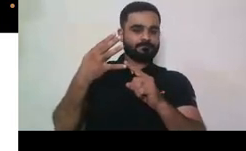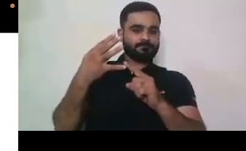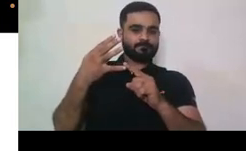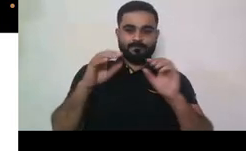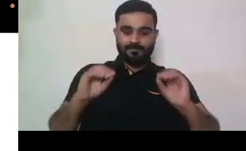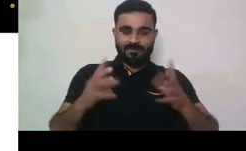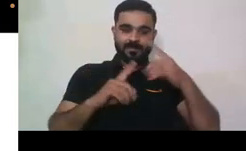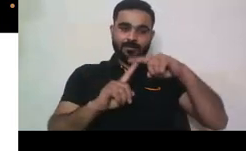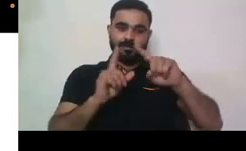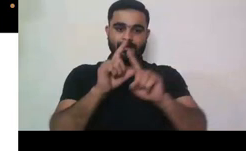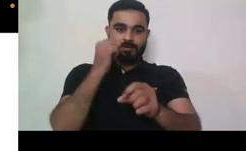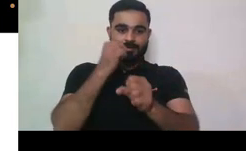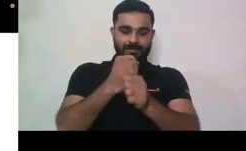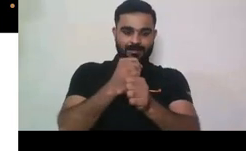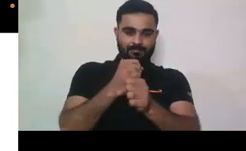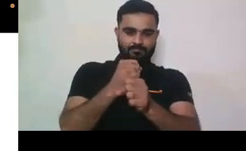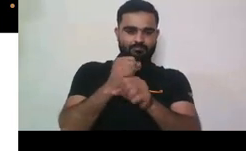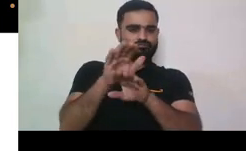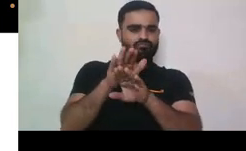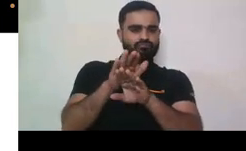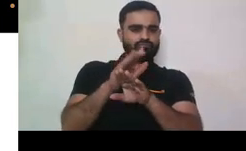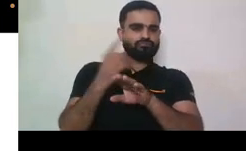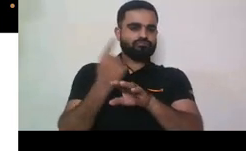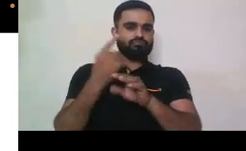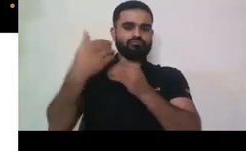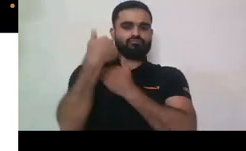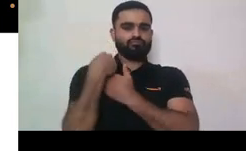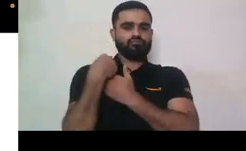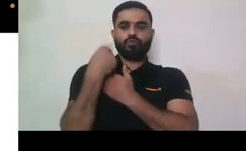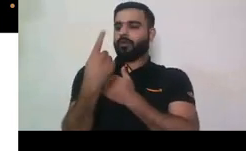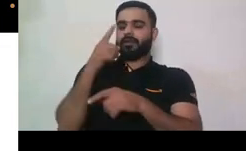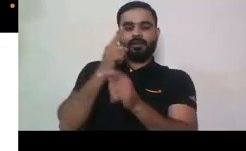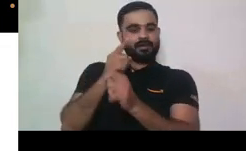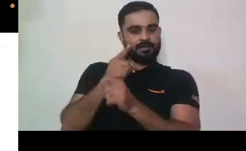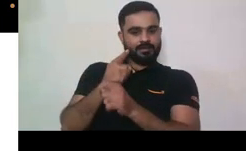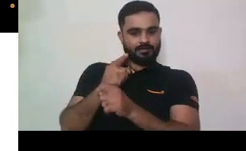starting a TDG is solely the responsibility of one teachers,